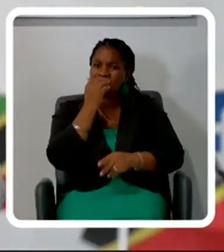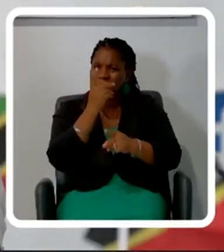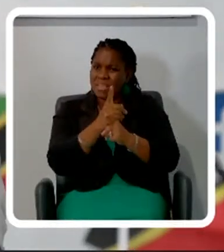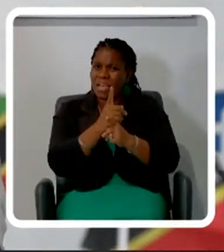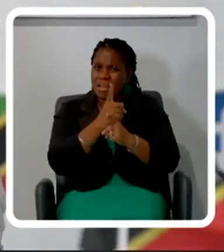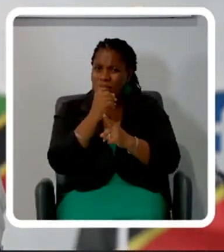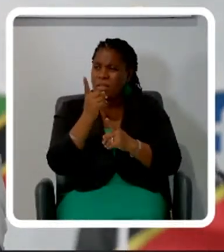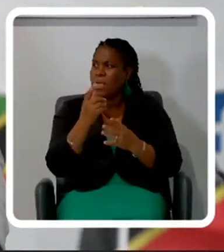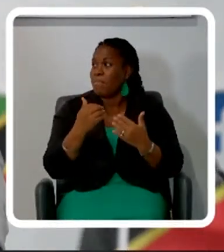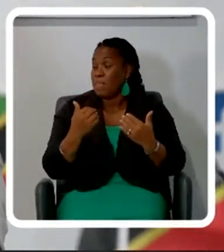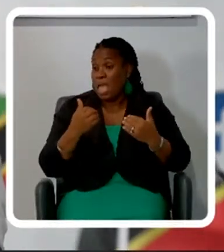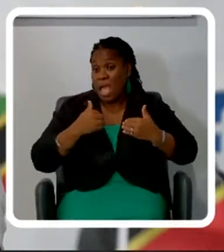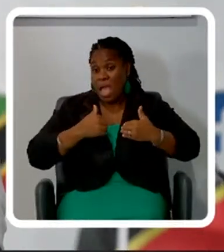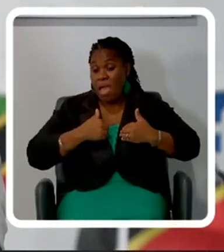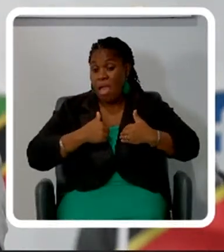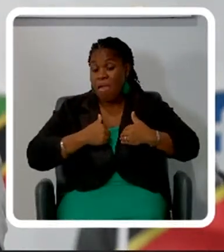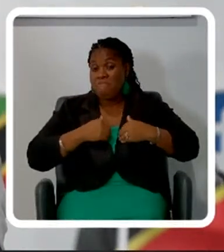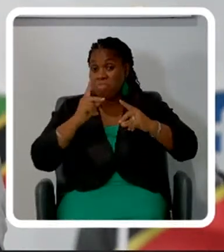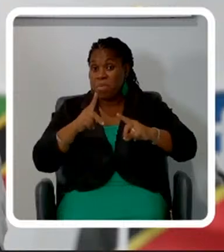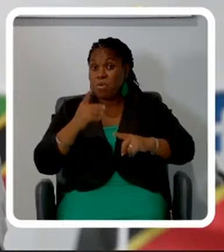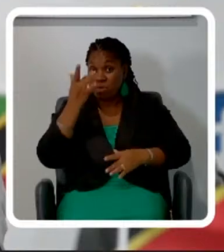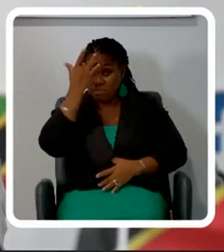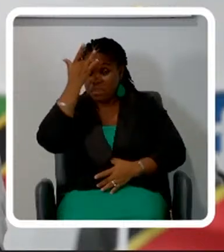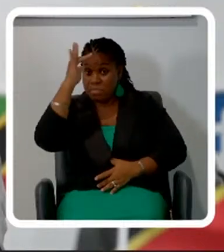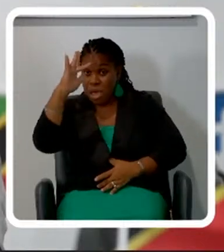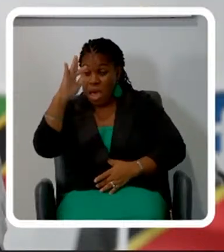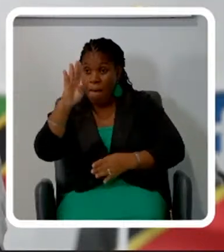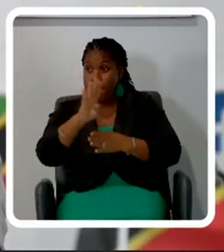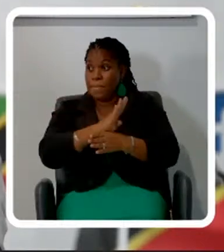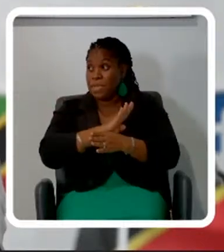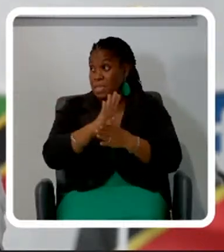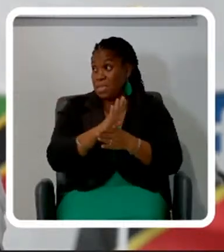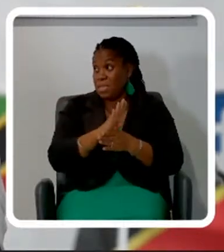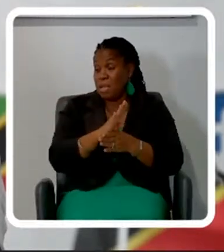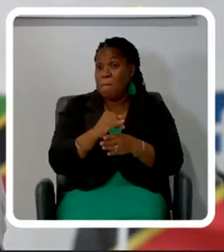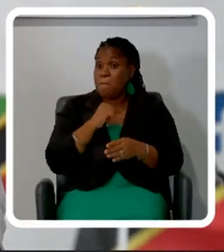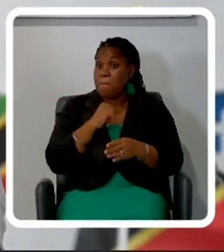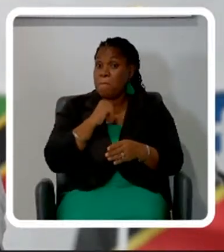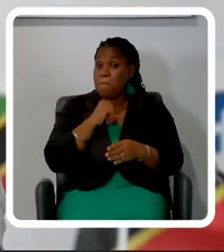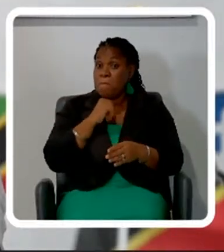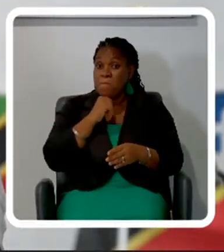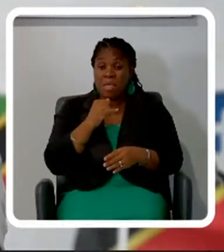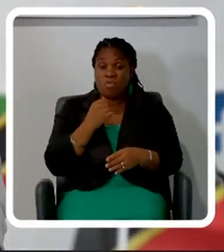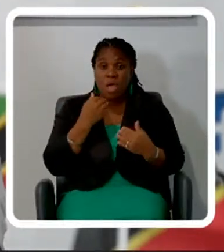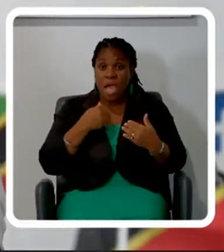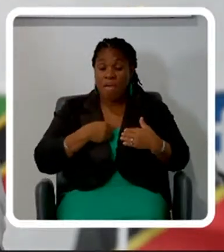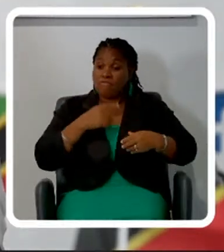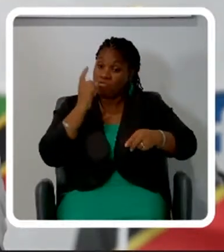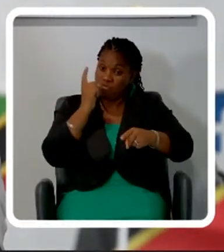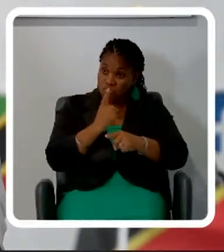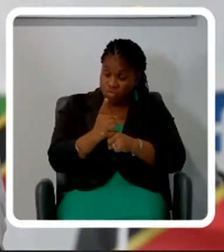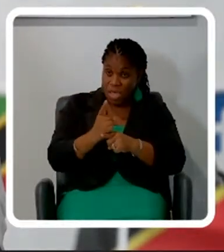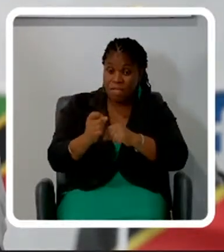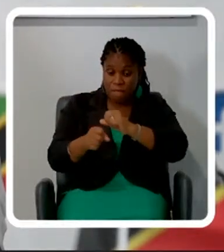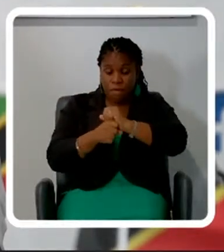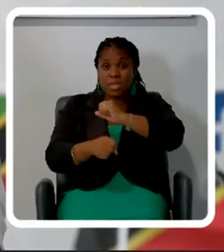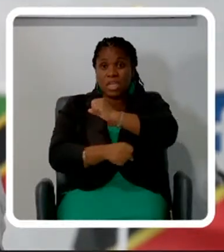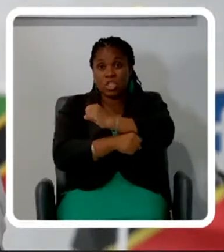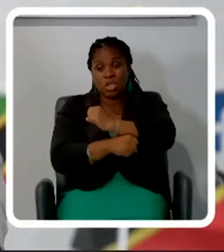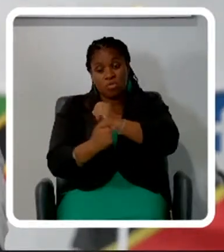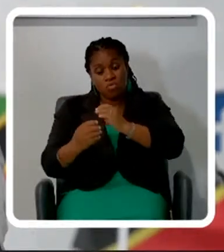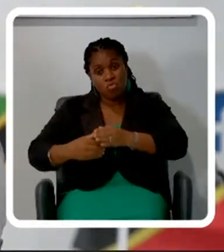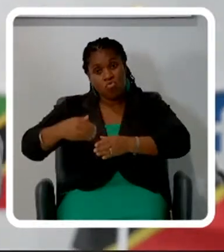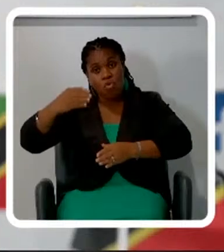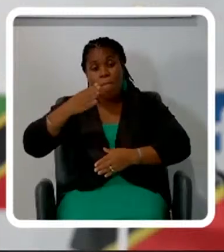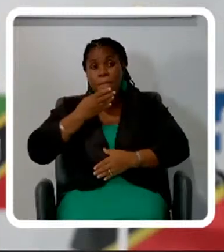smart business-wise, but if they don't get an ethical grounding, they will be a crooked businessman or a woman or whatever they are. You